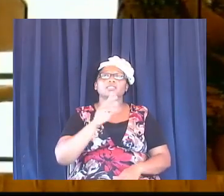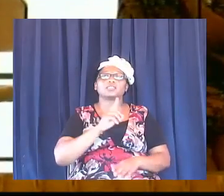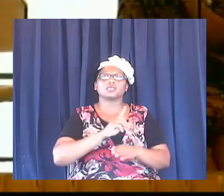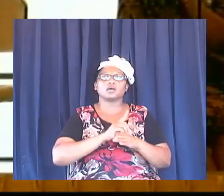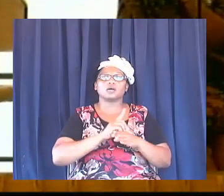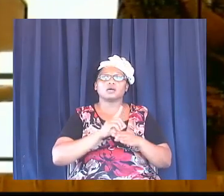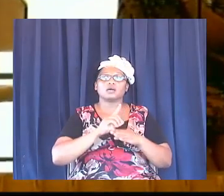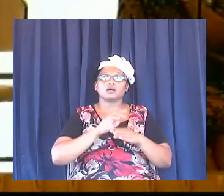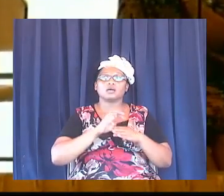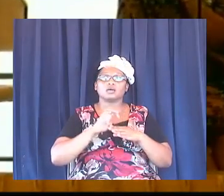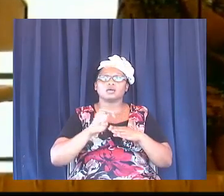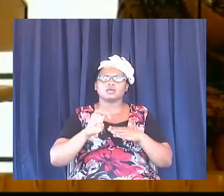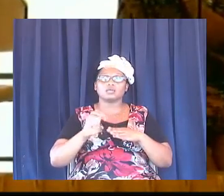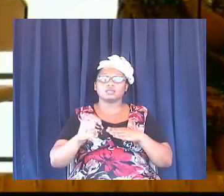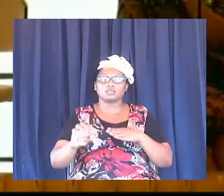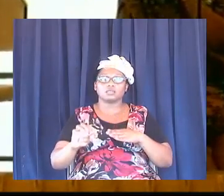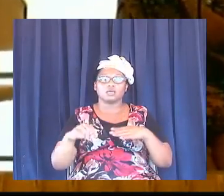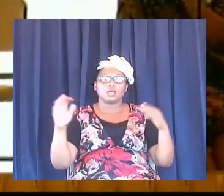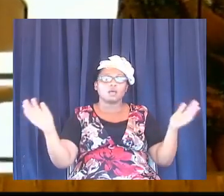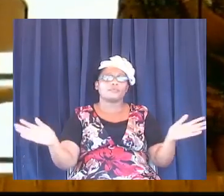be done.